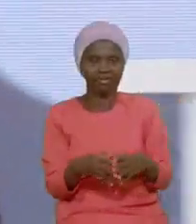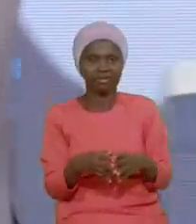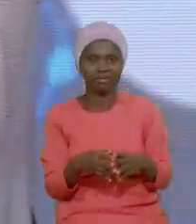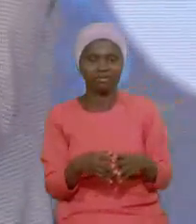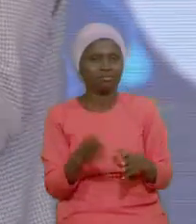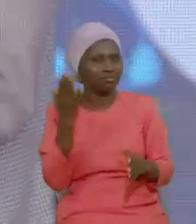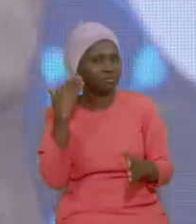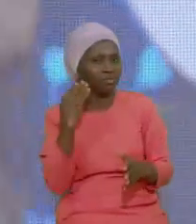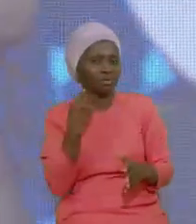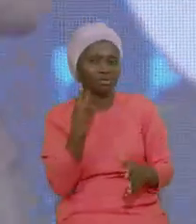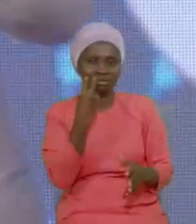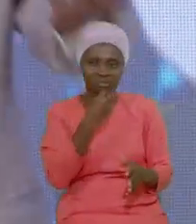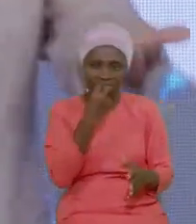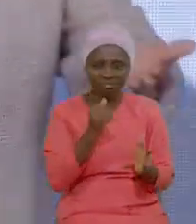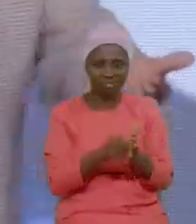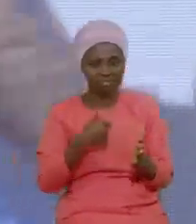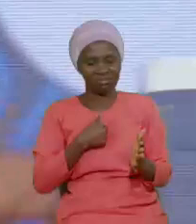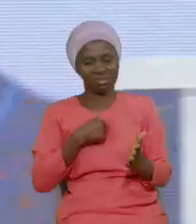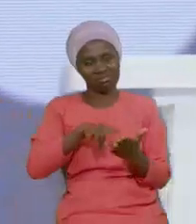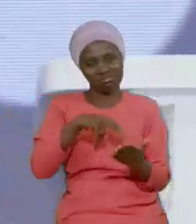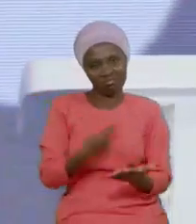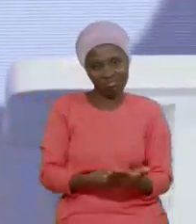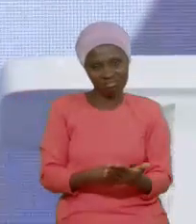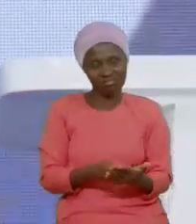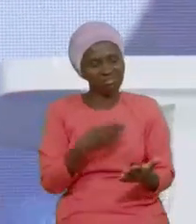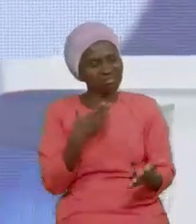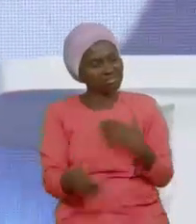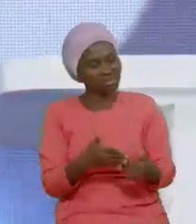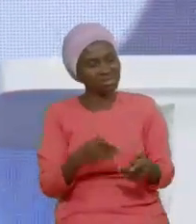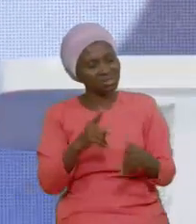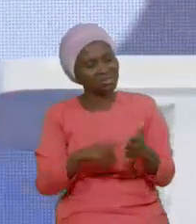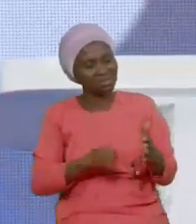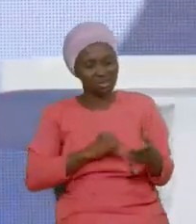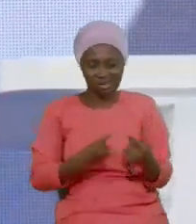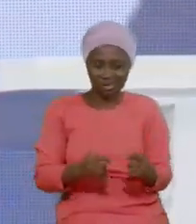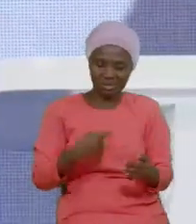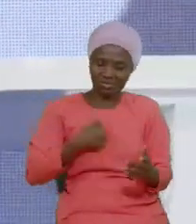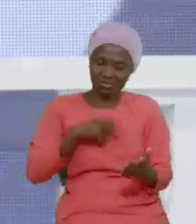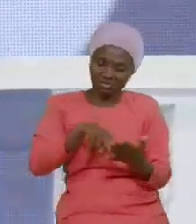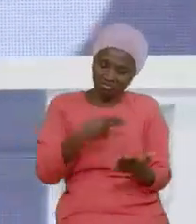am down, and no matter what you try, I am down.